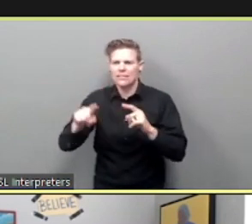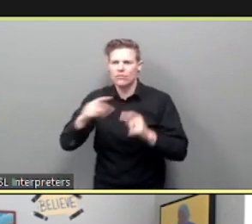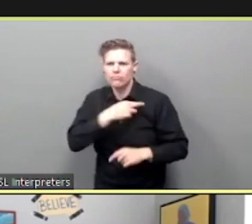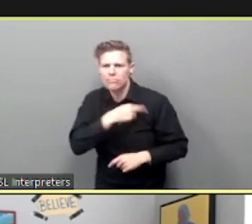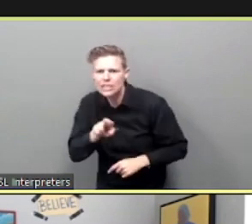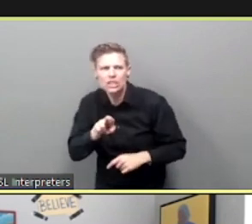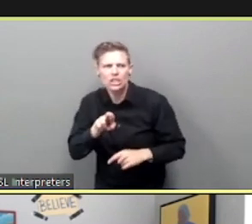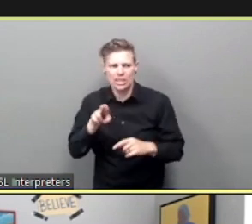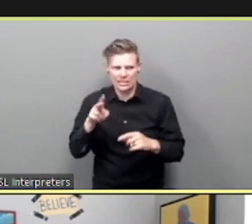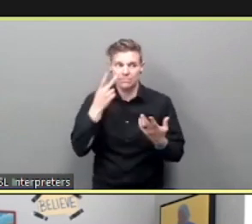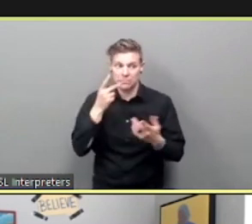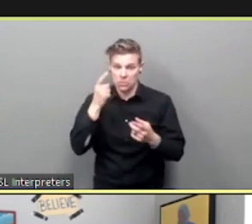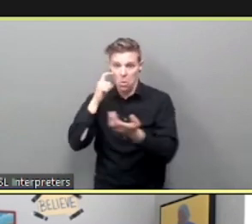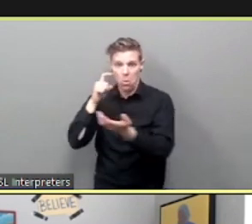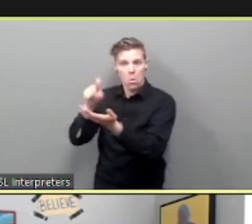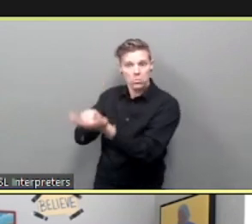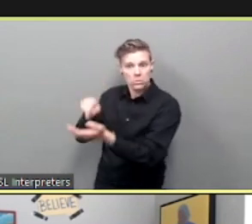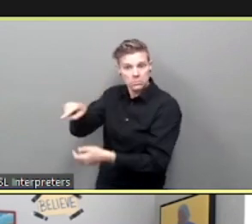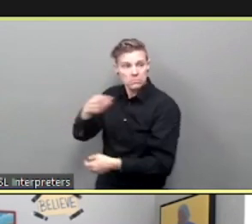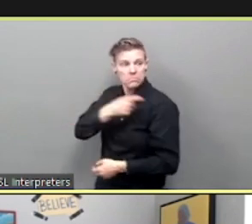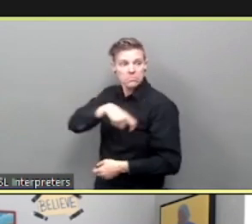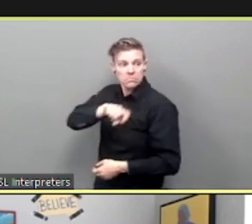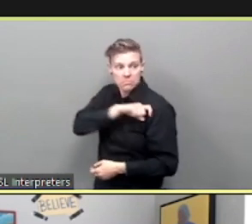Latino population 16 and older,